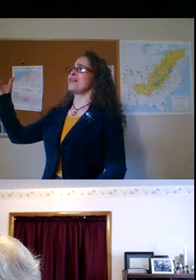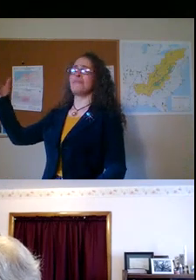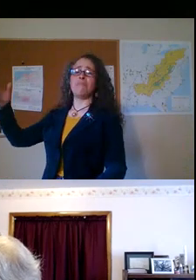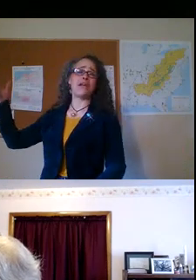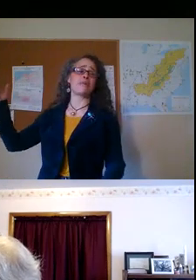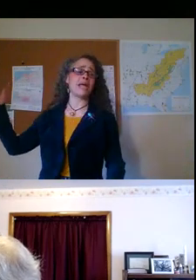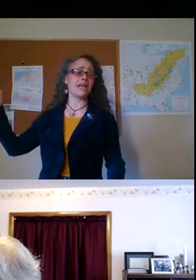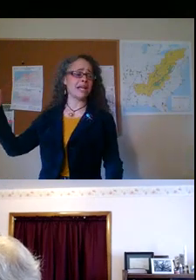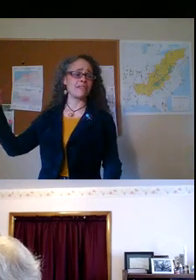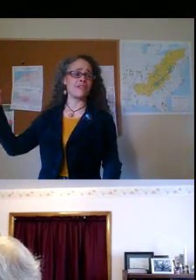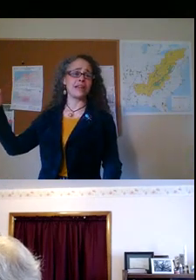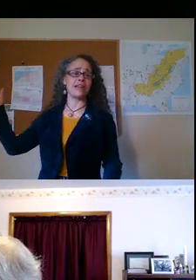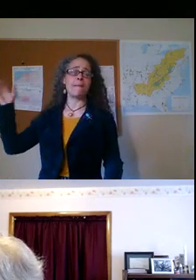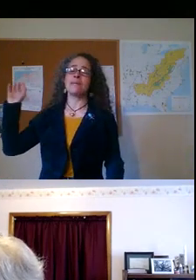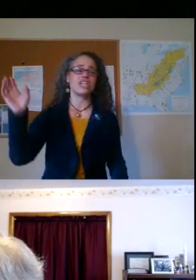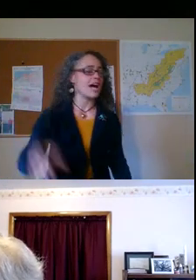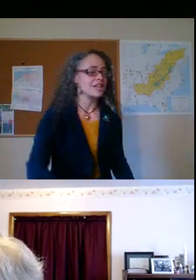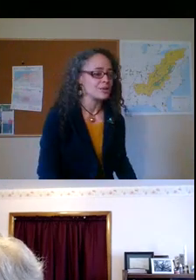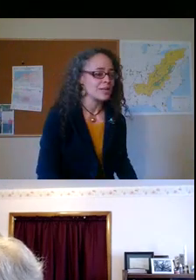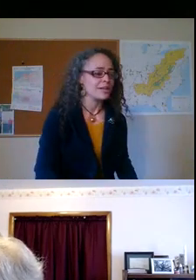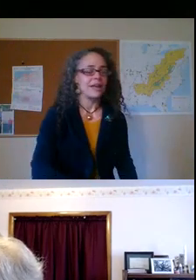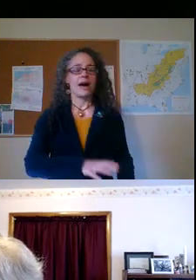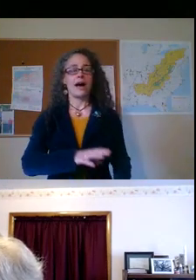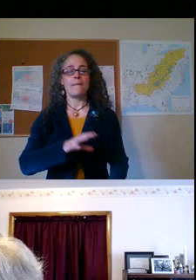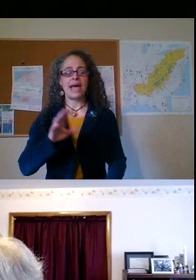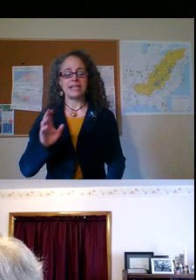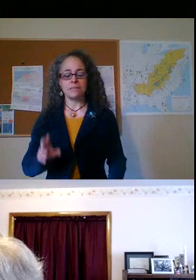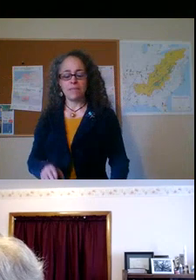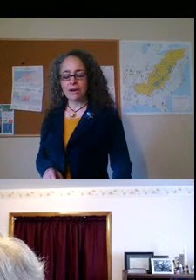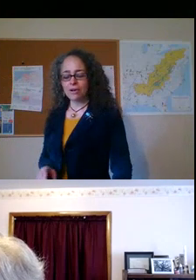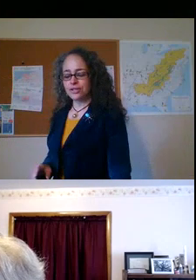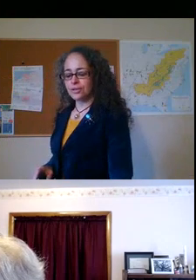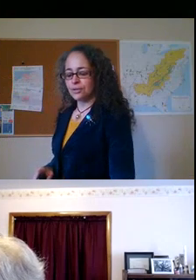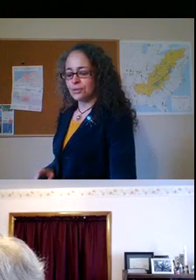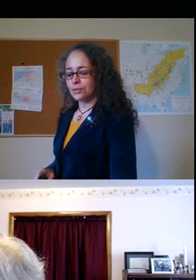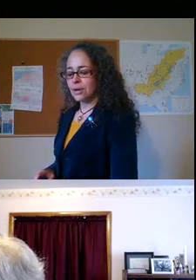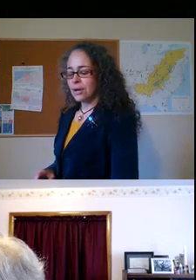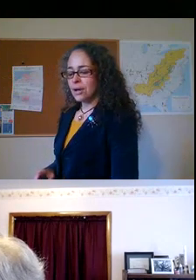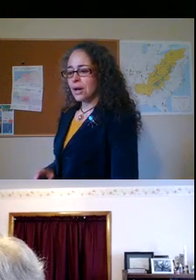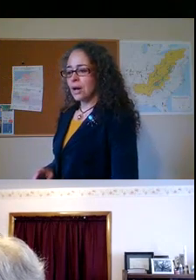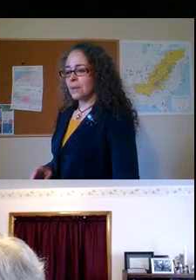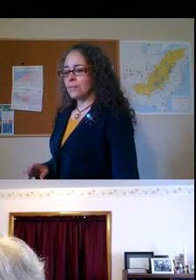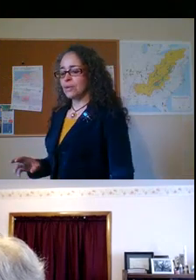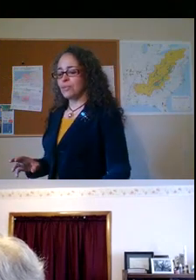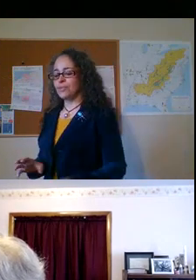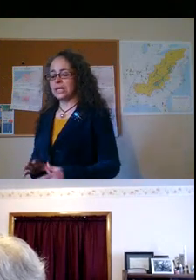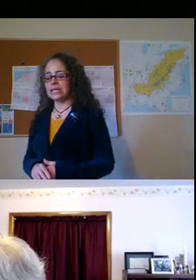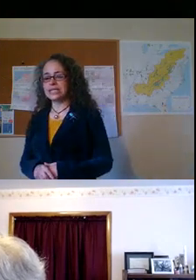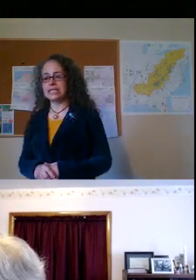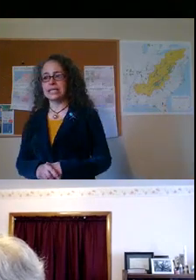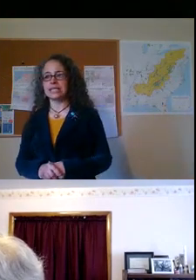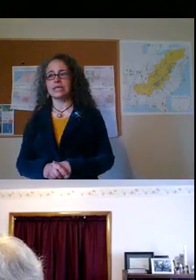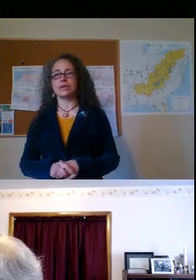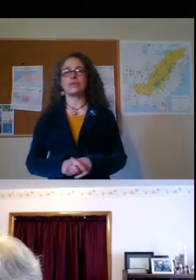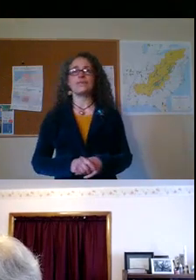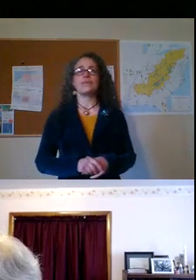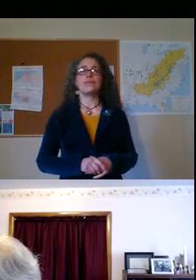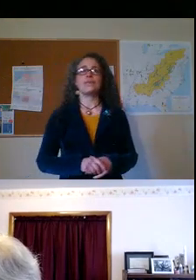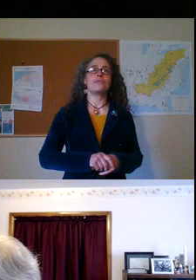project that may or may not get funded? But you got to do it. And it's better to be